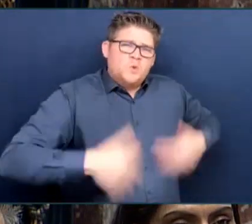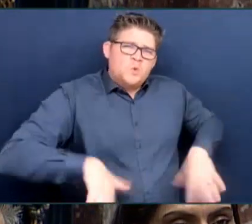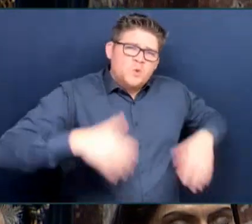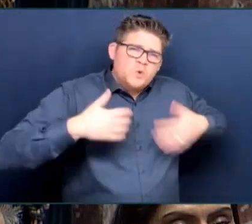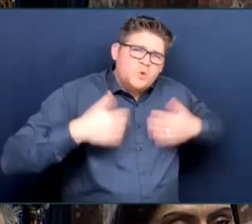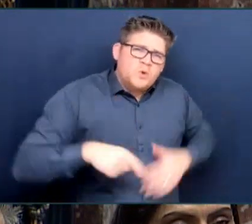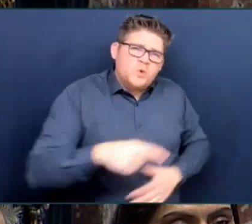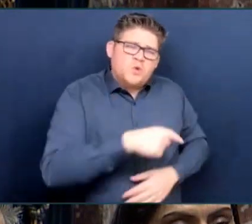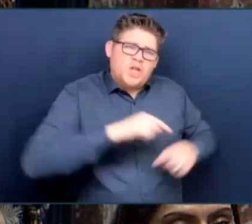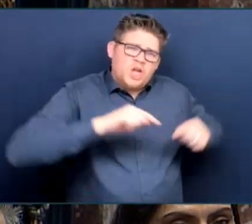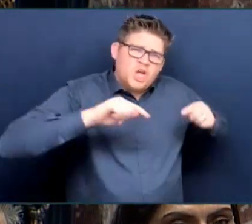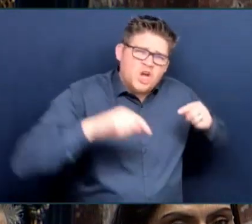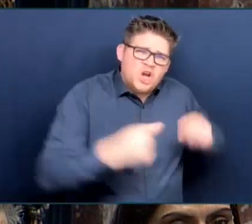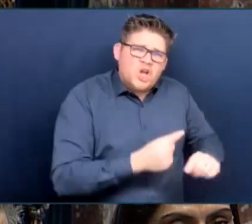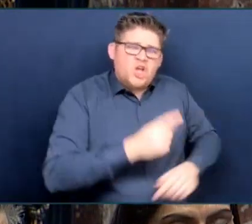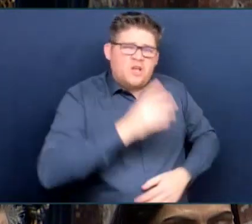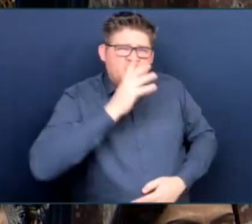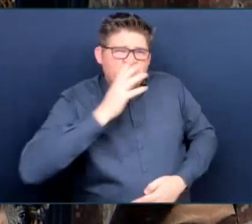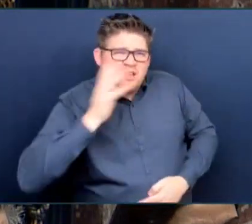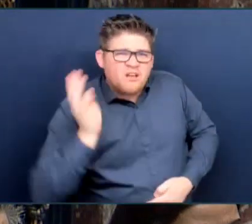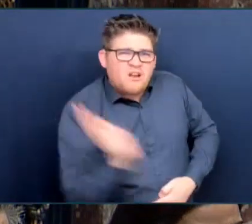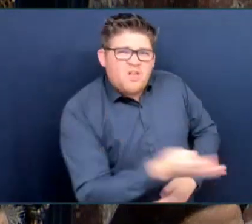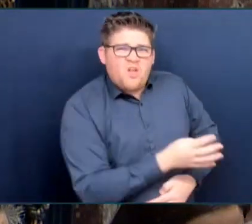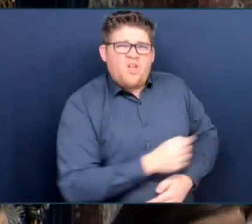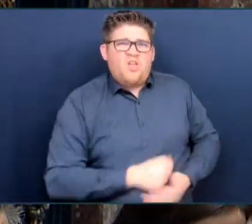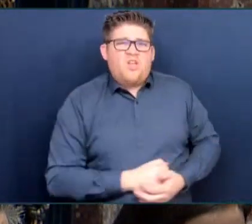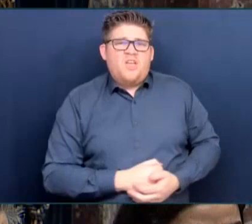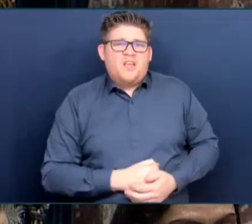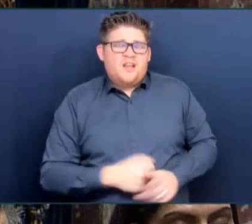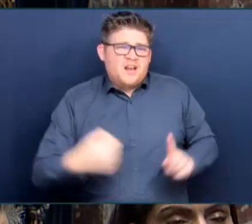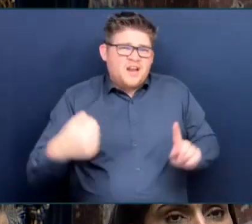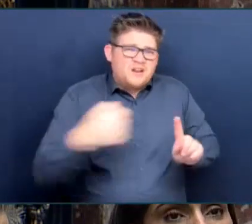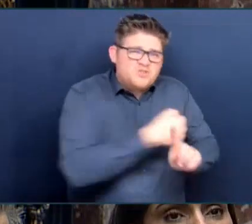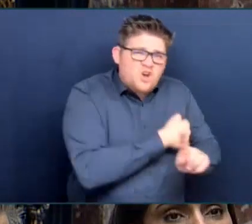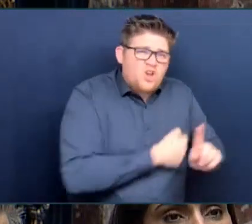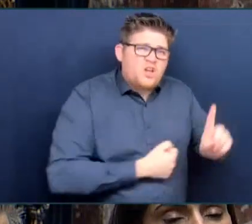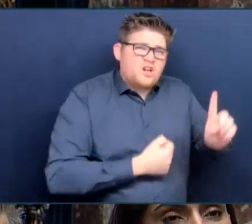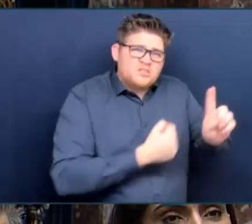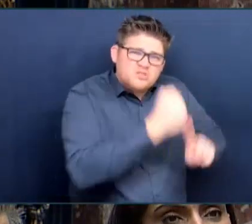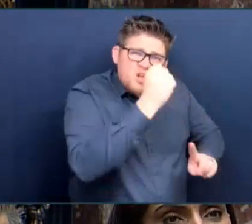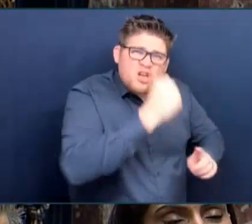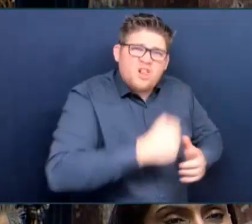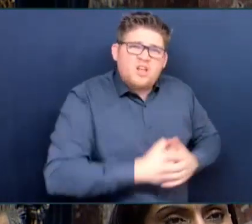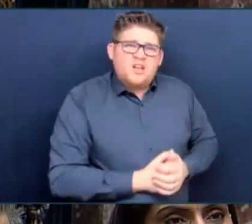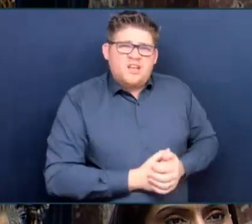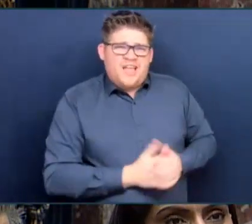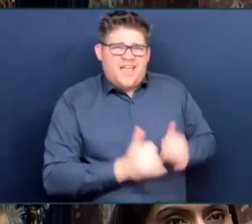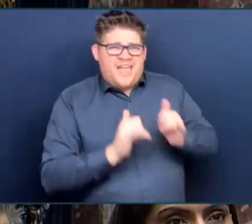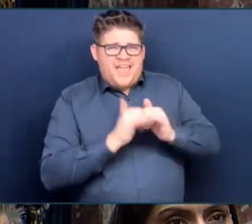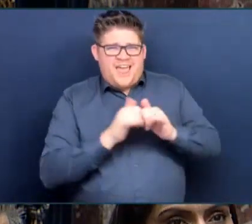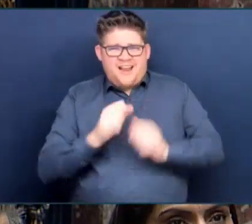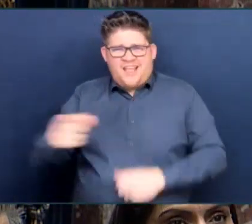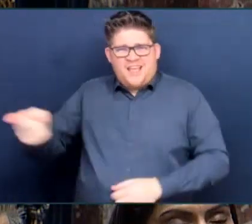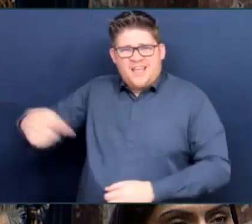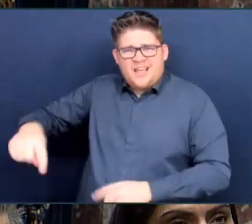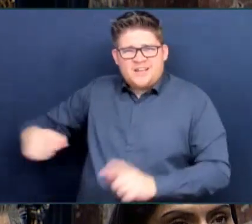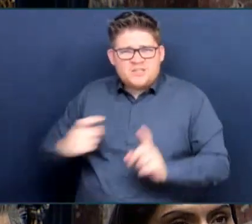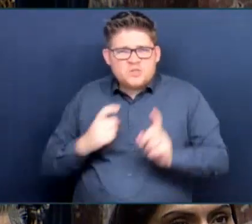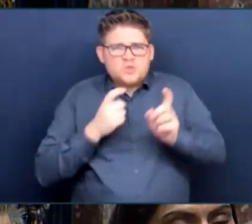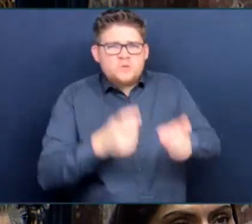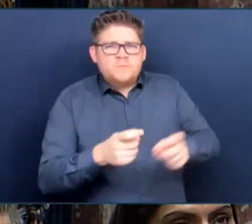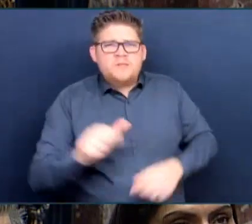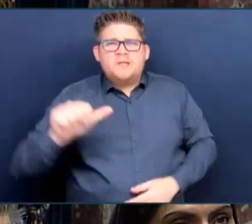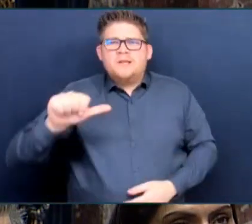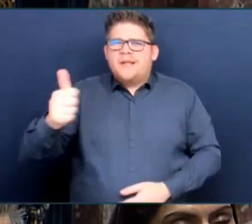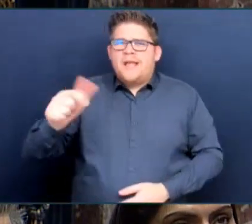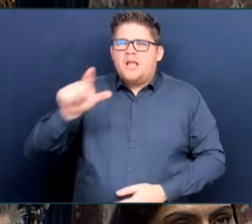justify giving a controversial RCMP unit tens of millions of dollars? And will this BC NDP government stand this militarized